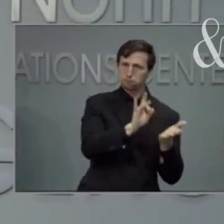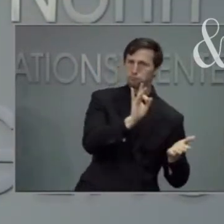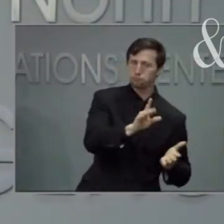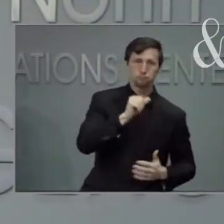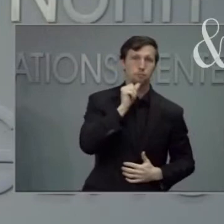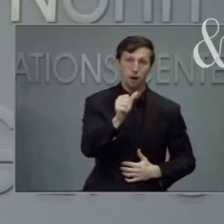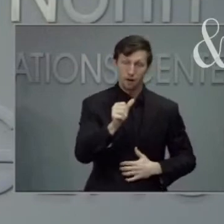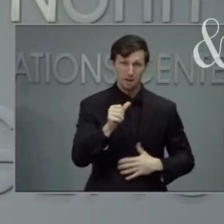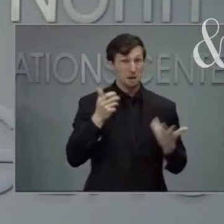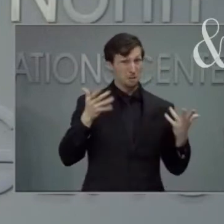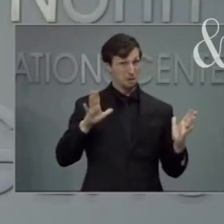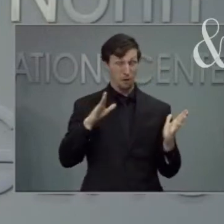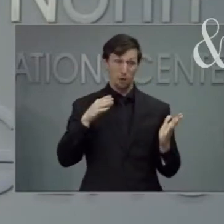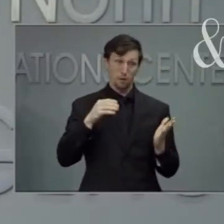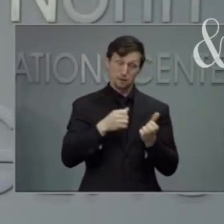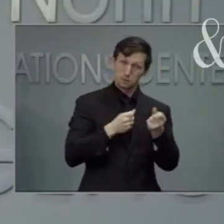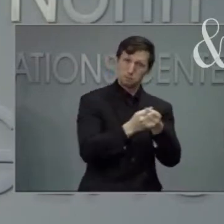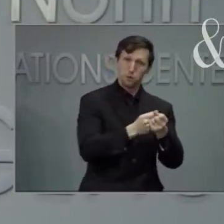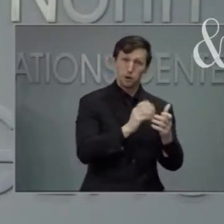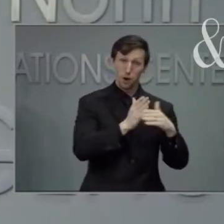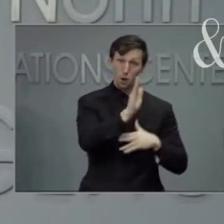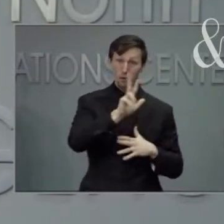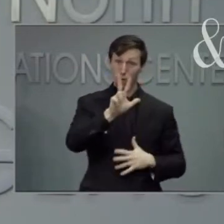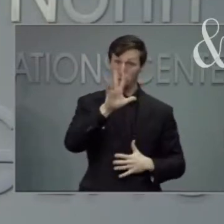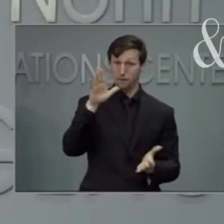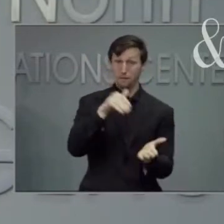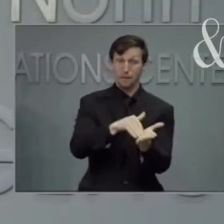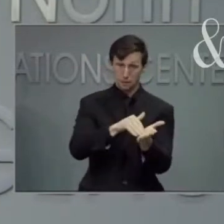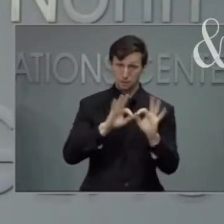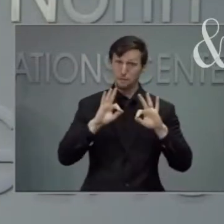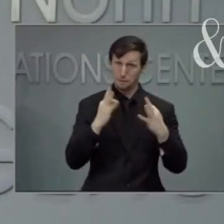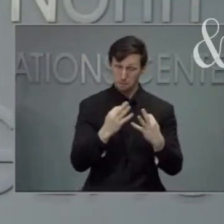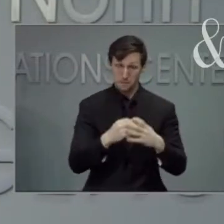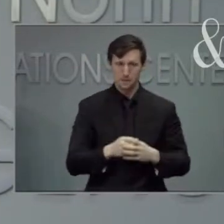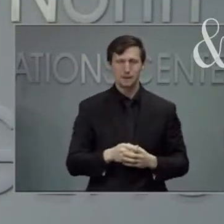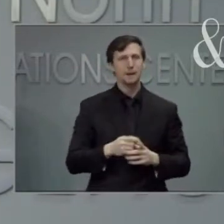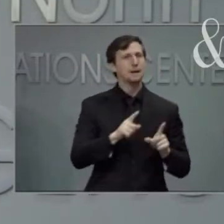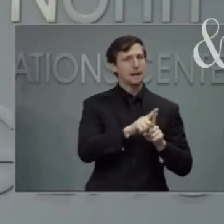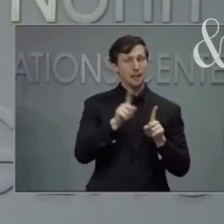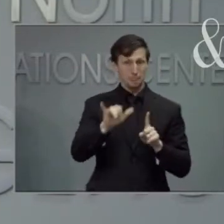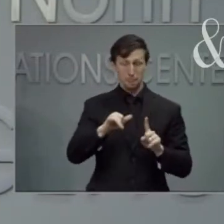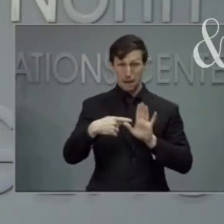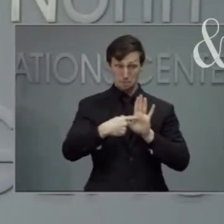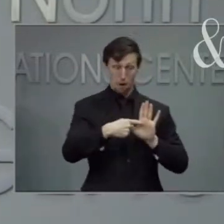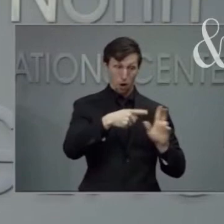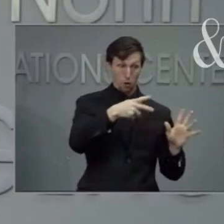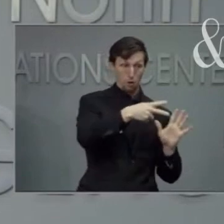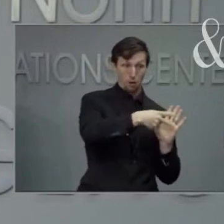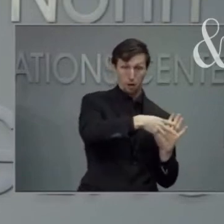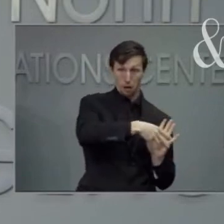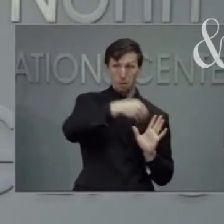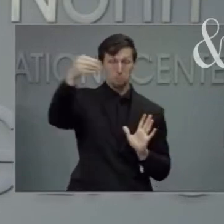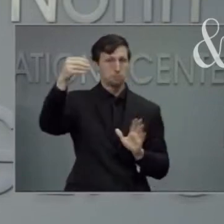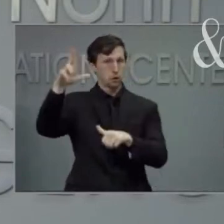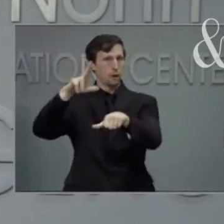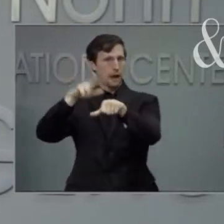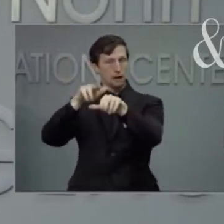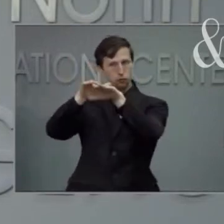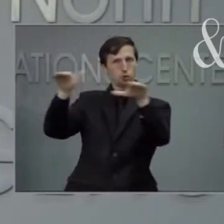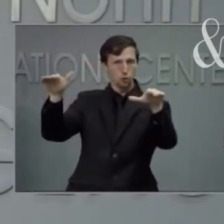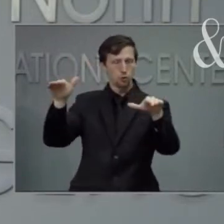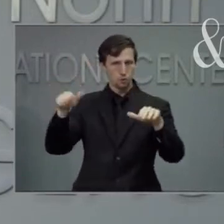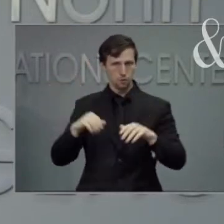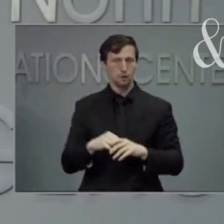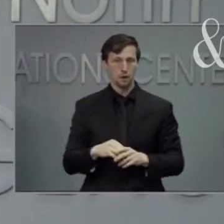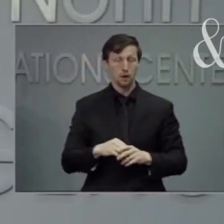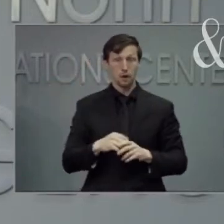This program is a national model, and Republican leaders in the state legislature are already recognized this and are rushing more